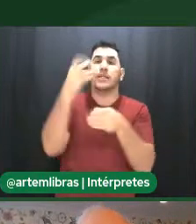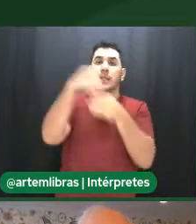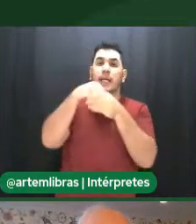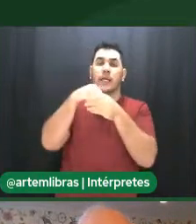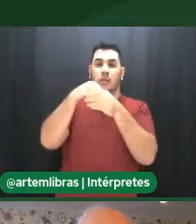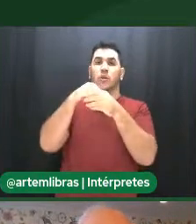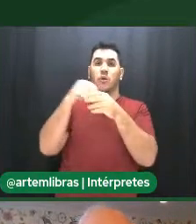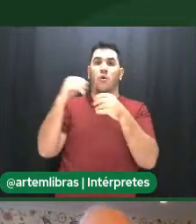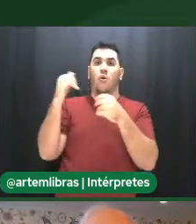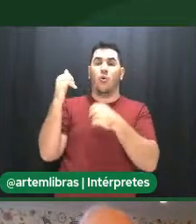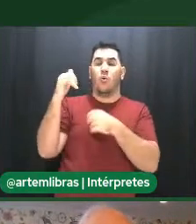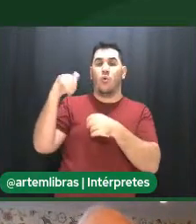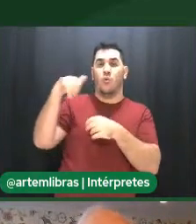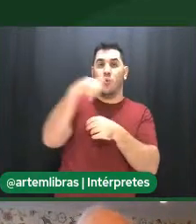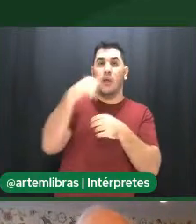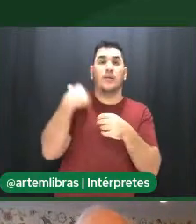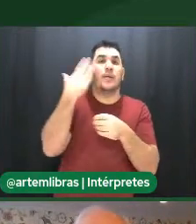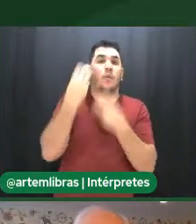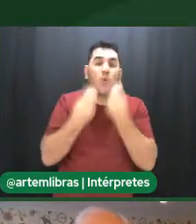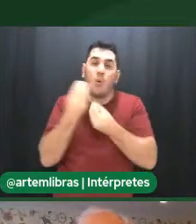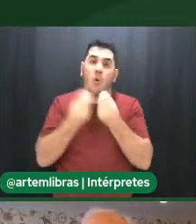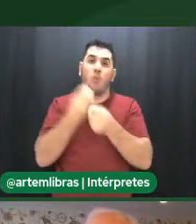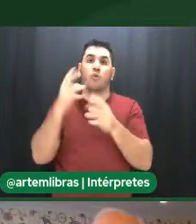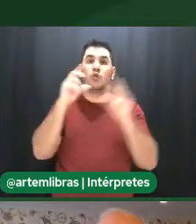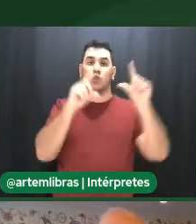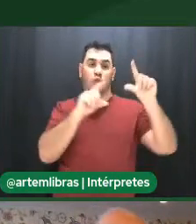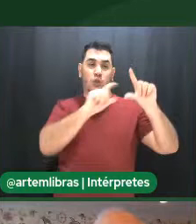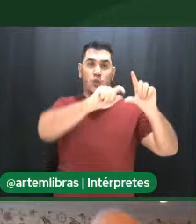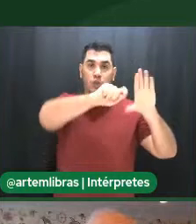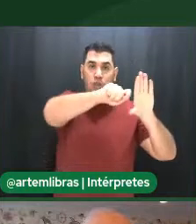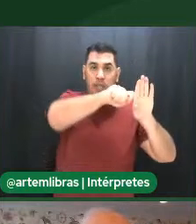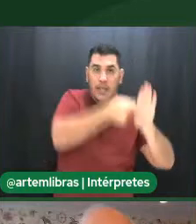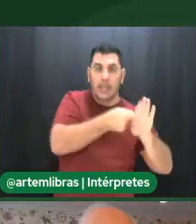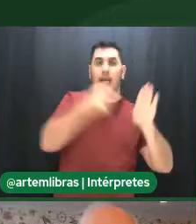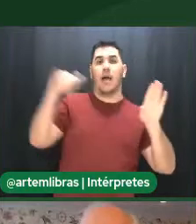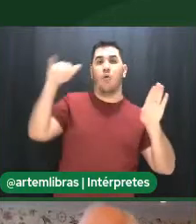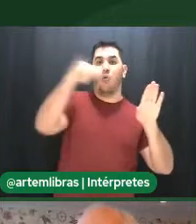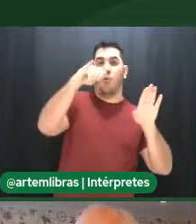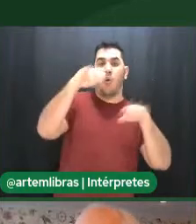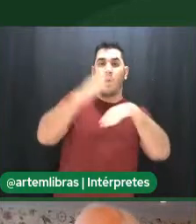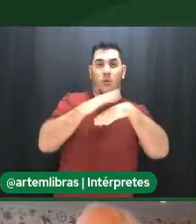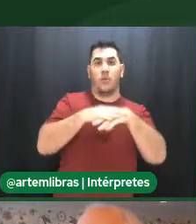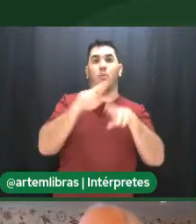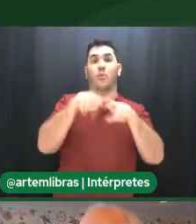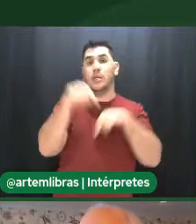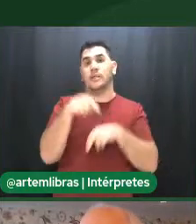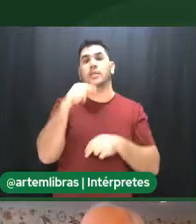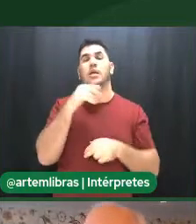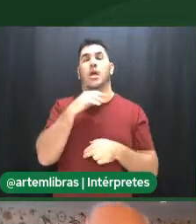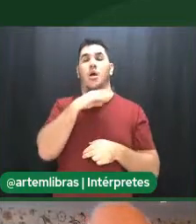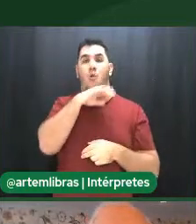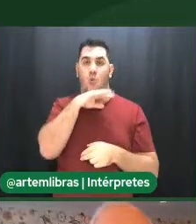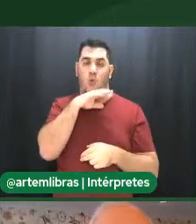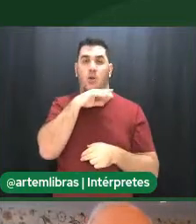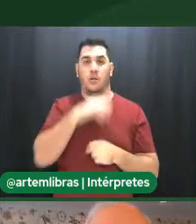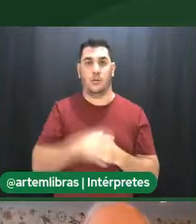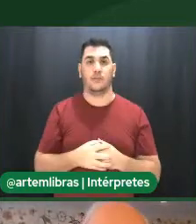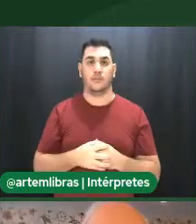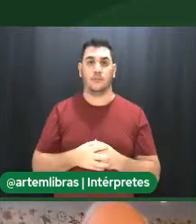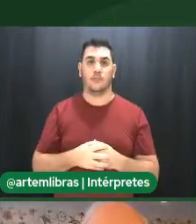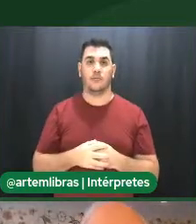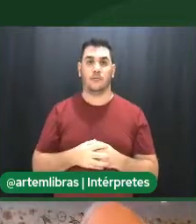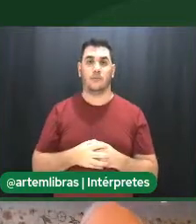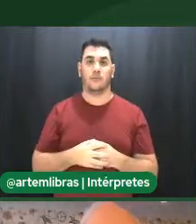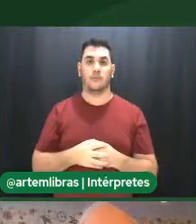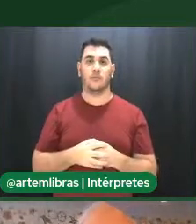excessive automation is a danger we have to be aware of. There's also at the top of this diagram excessive human